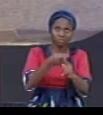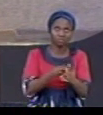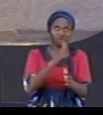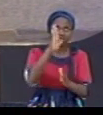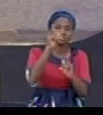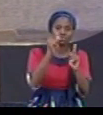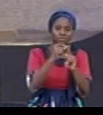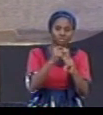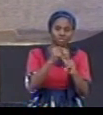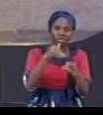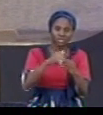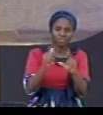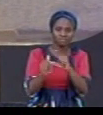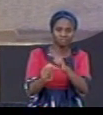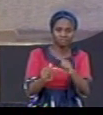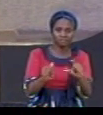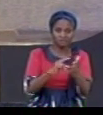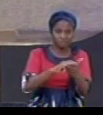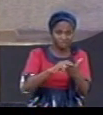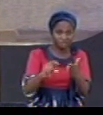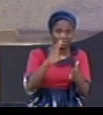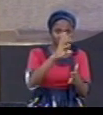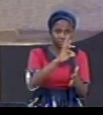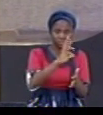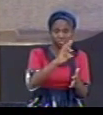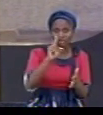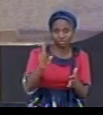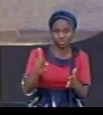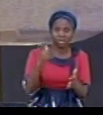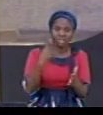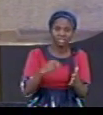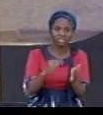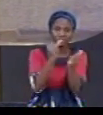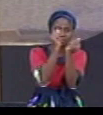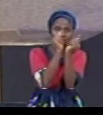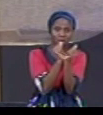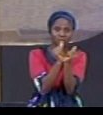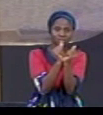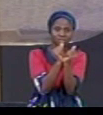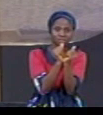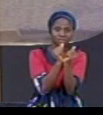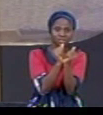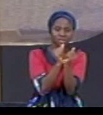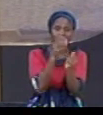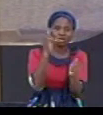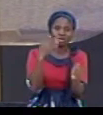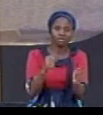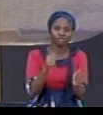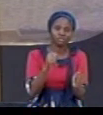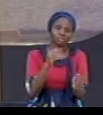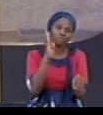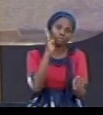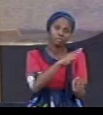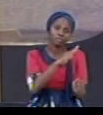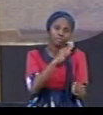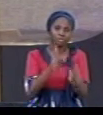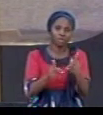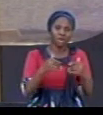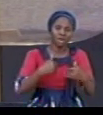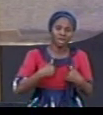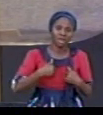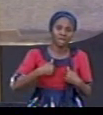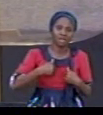verse 61. The bands of the wicked have robbed me, but I have